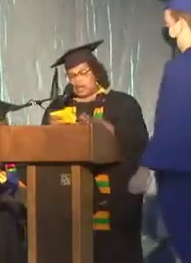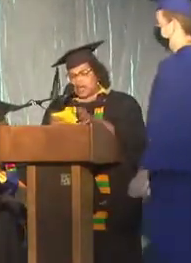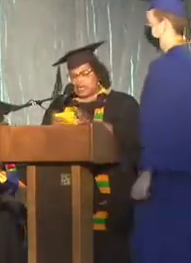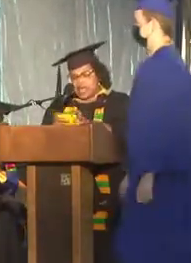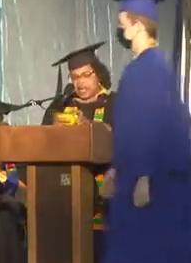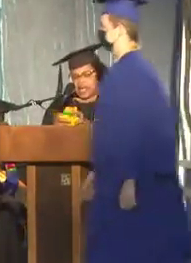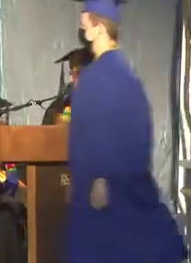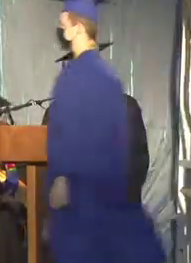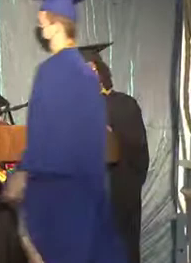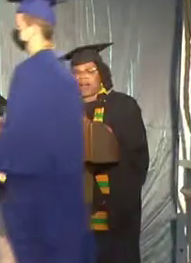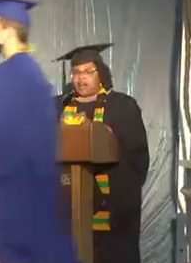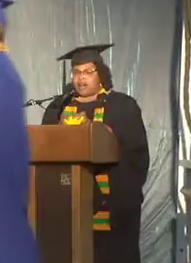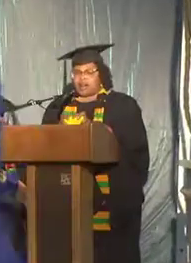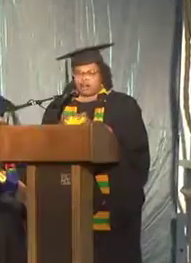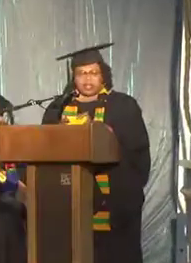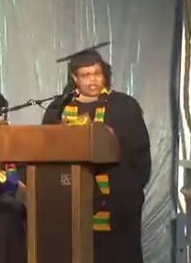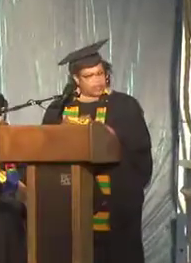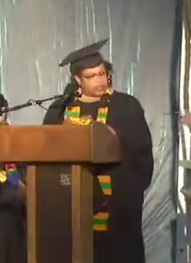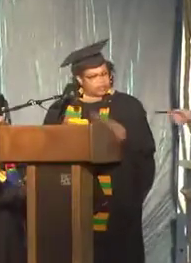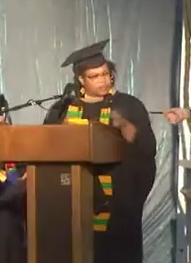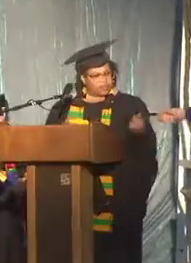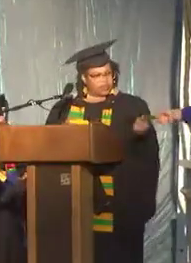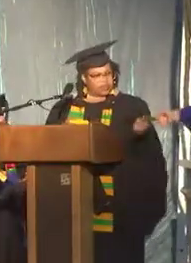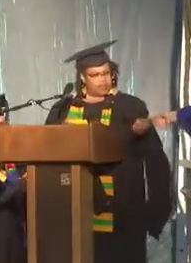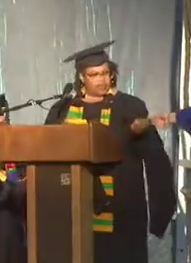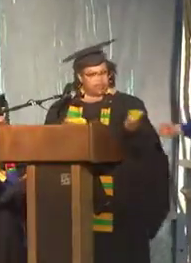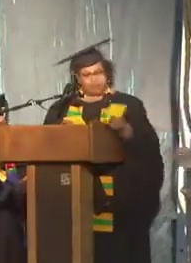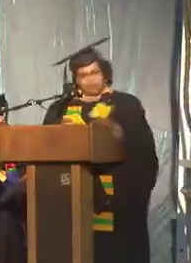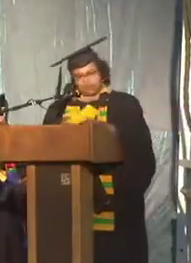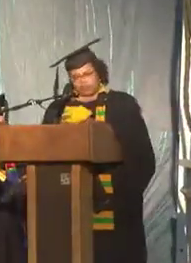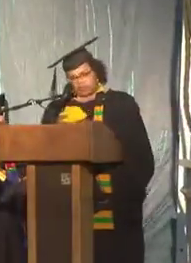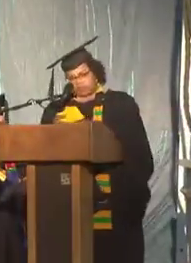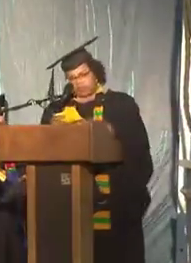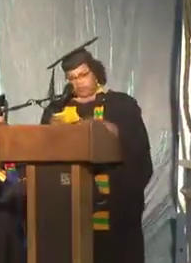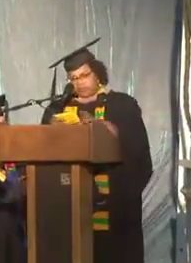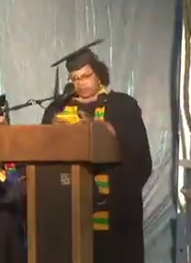Scott Montana with high honors.